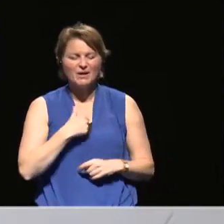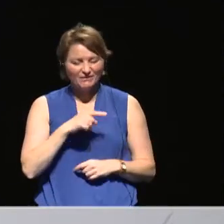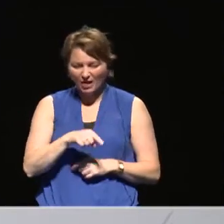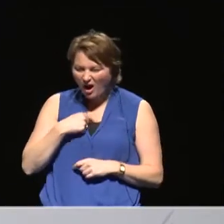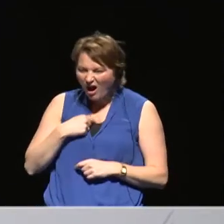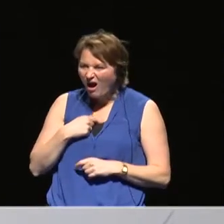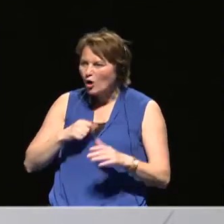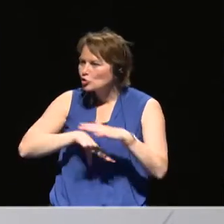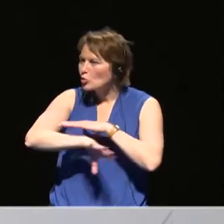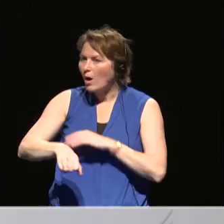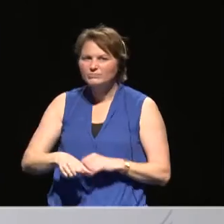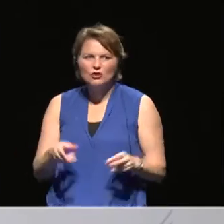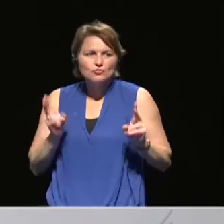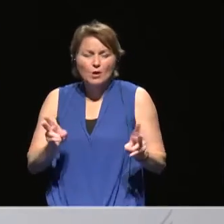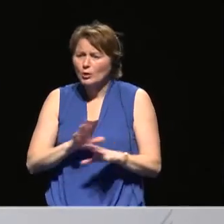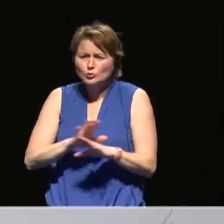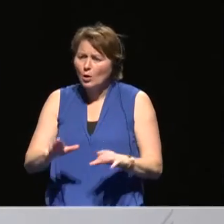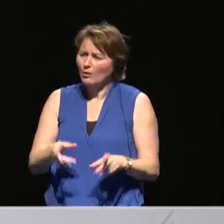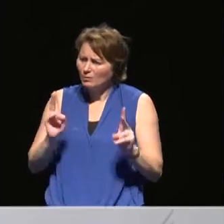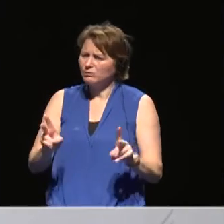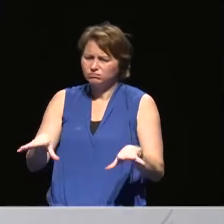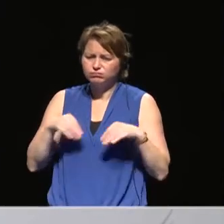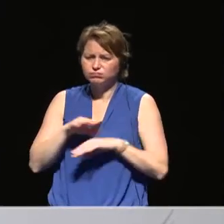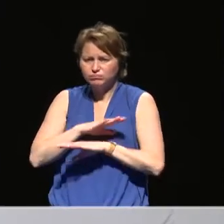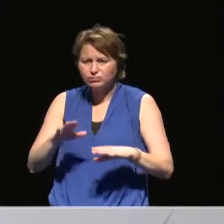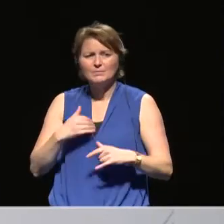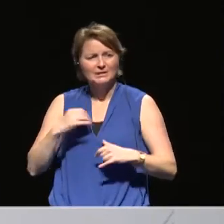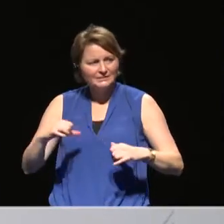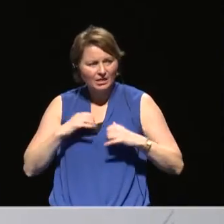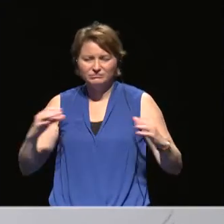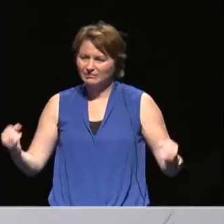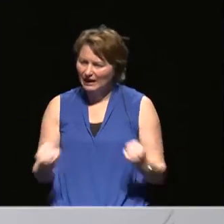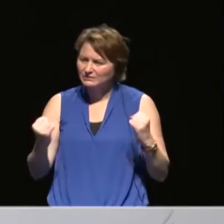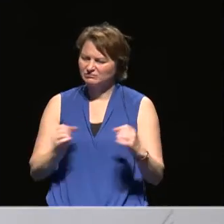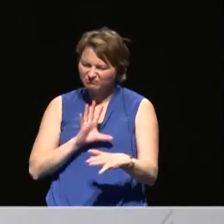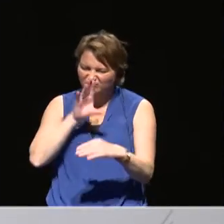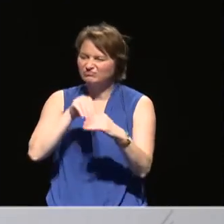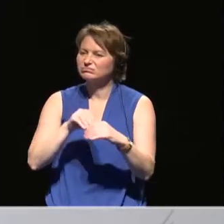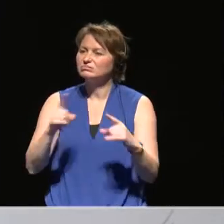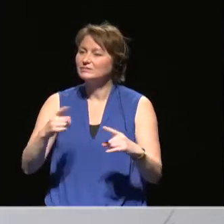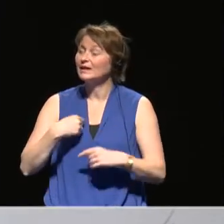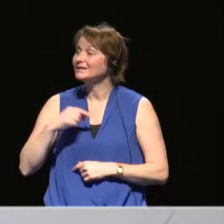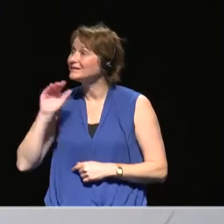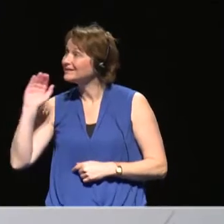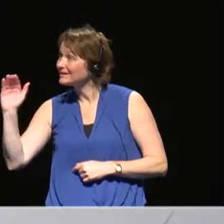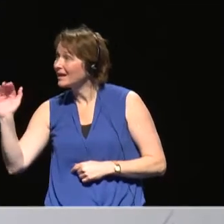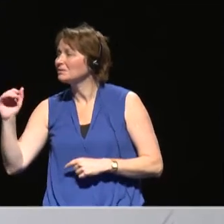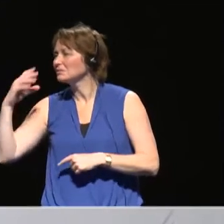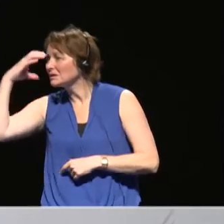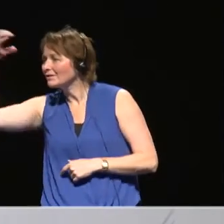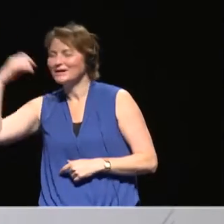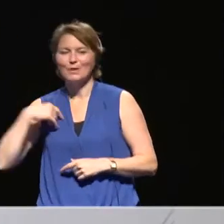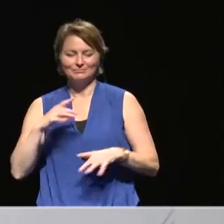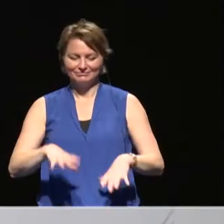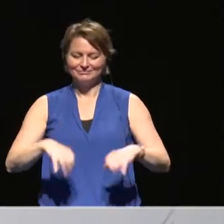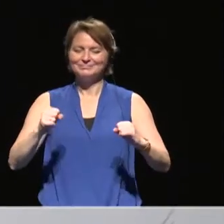normal. People have to have the knowledge and become involved in active policy making and applying. They have to play their role